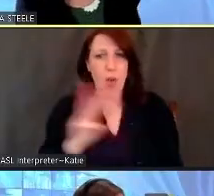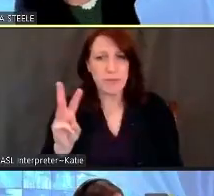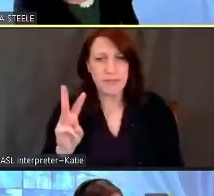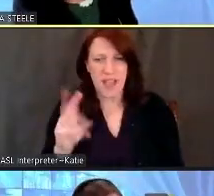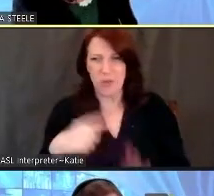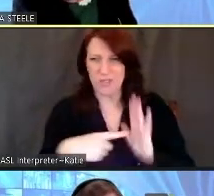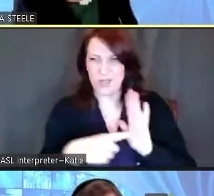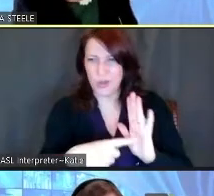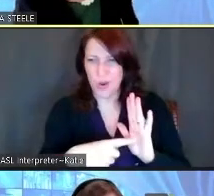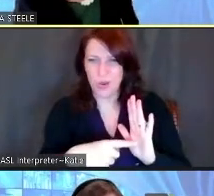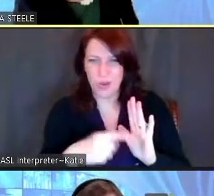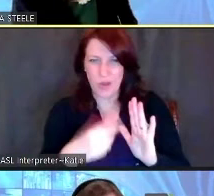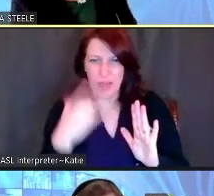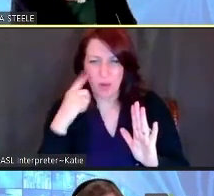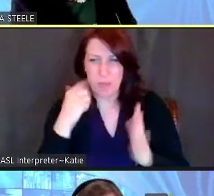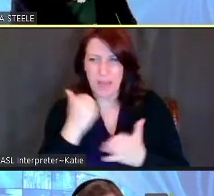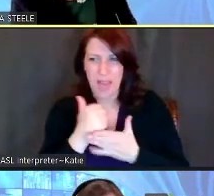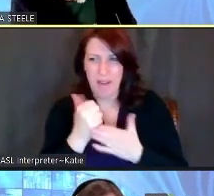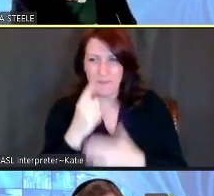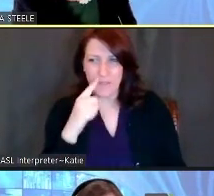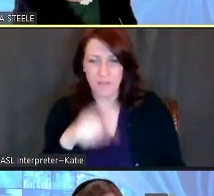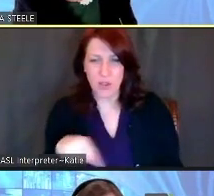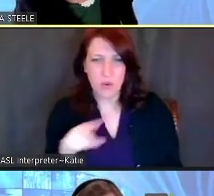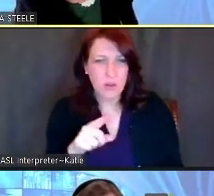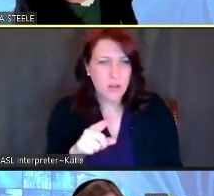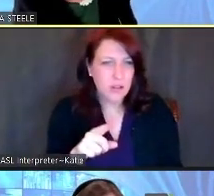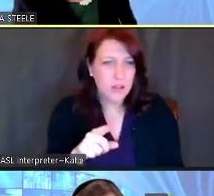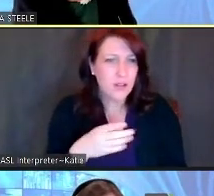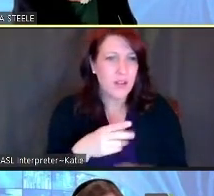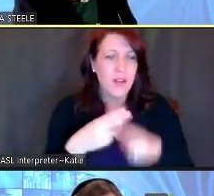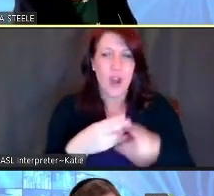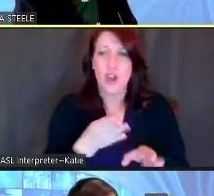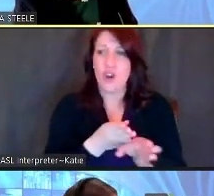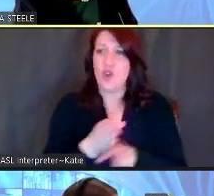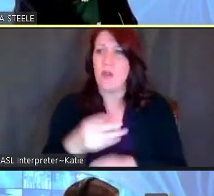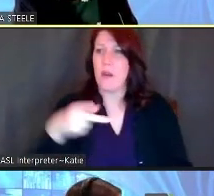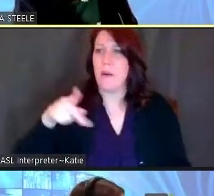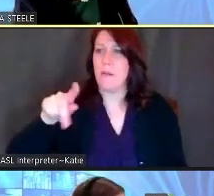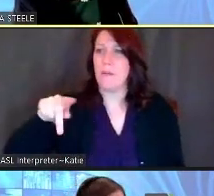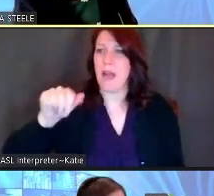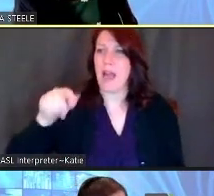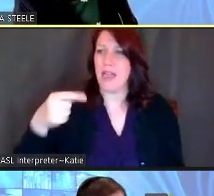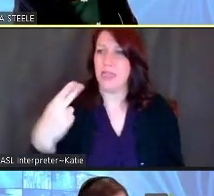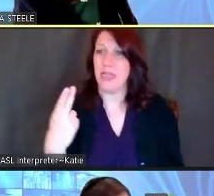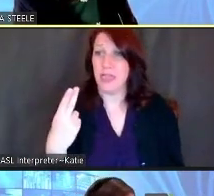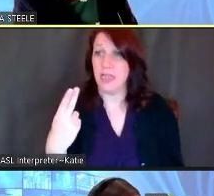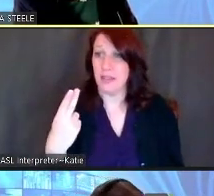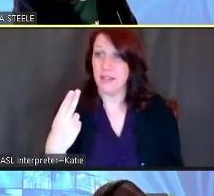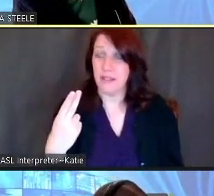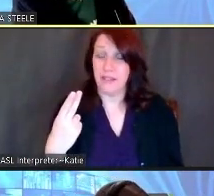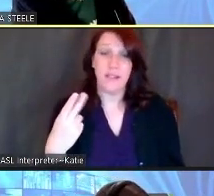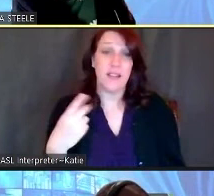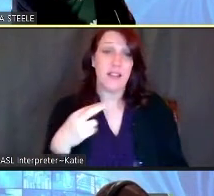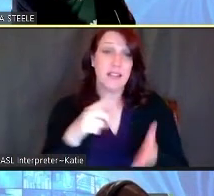to everybody, and that's this career path website that we have. And it's the